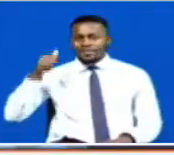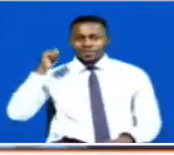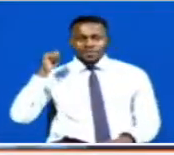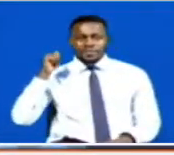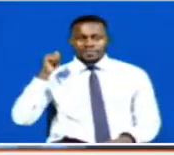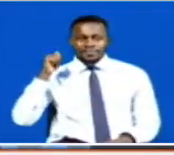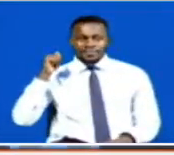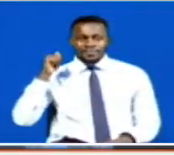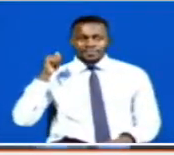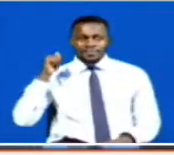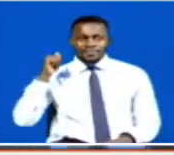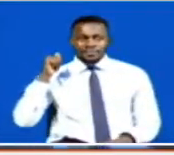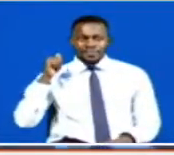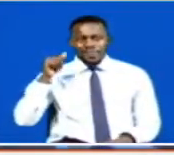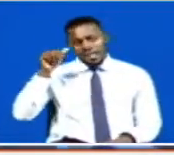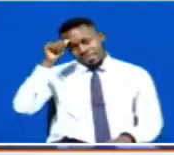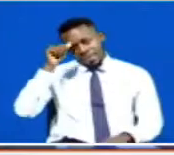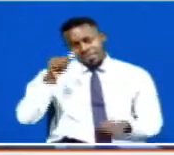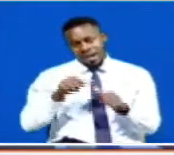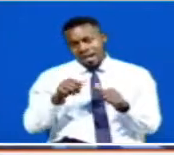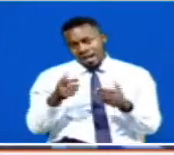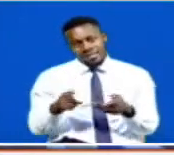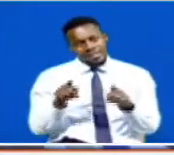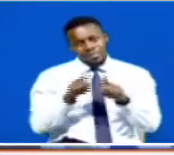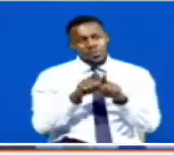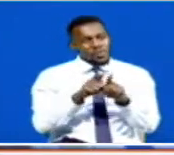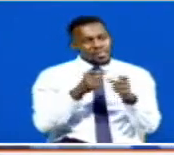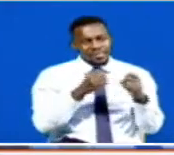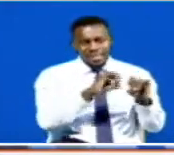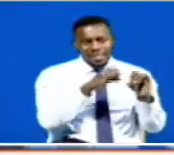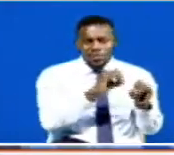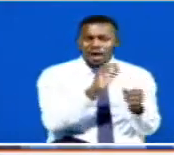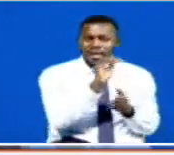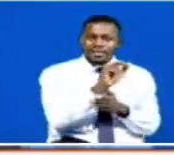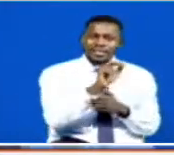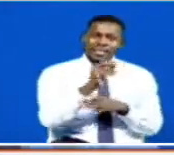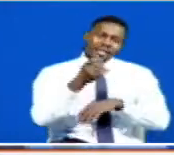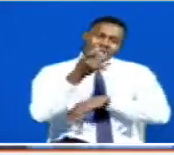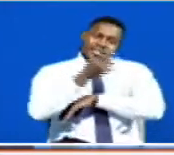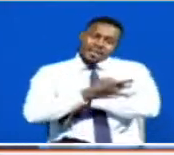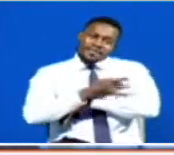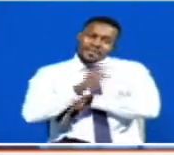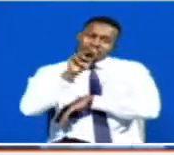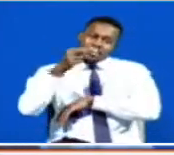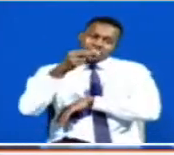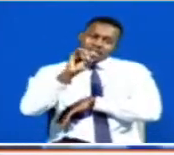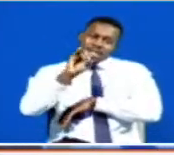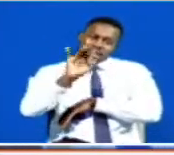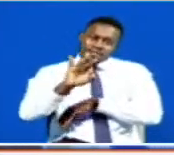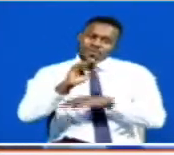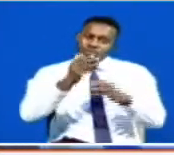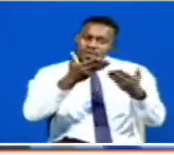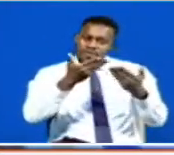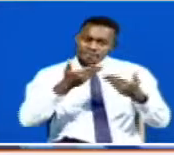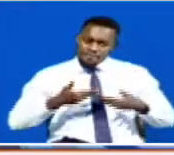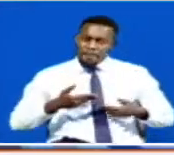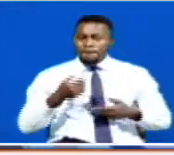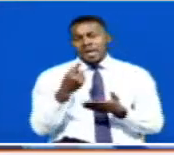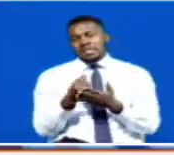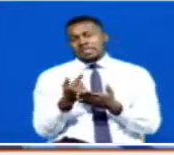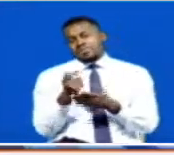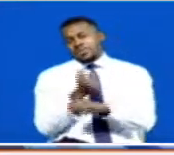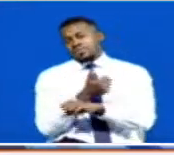As you give pressure to us, we have also to pressurize the NHIF to give us money. That's why we don't want to tell you that we are giving you money now that we